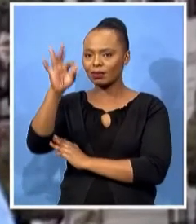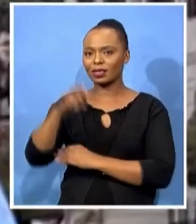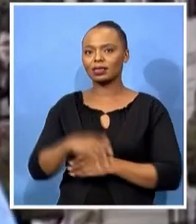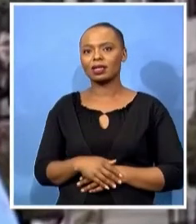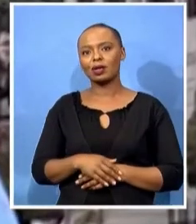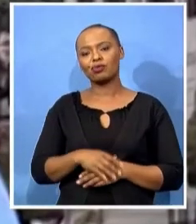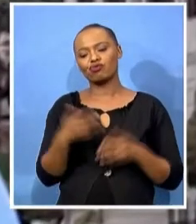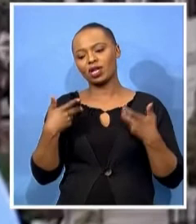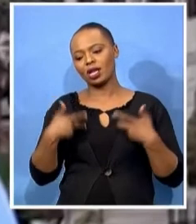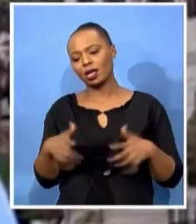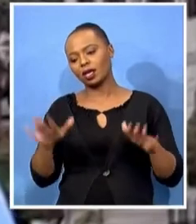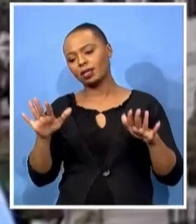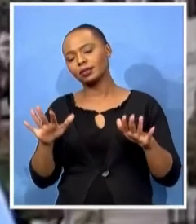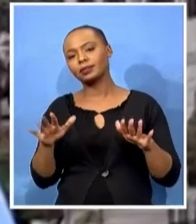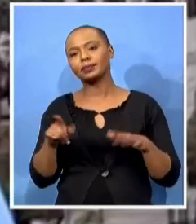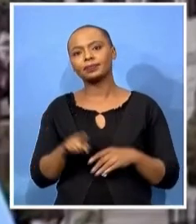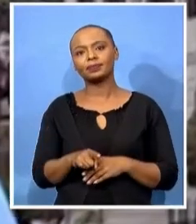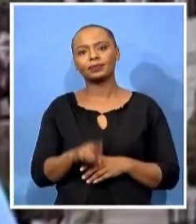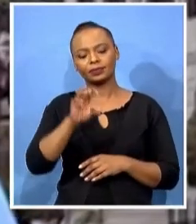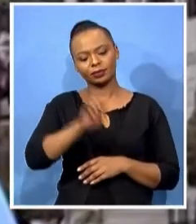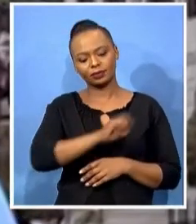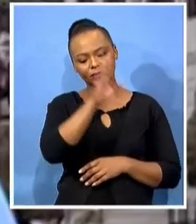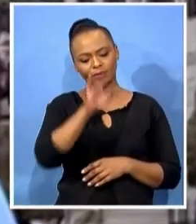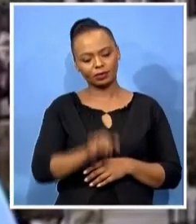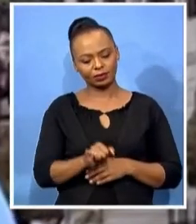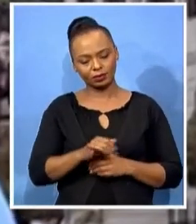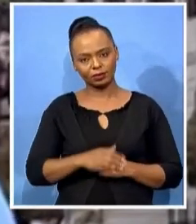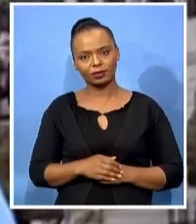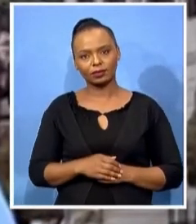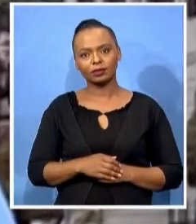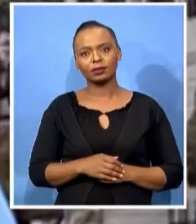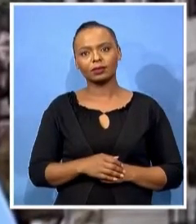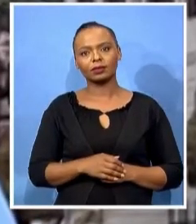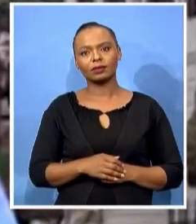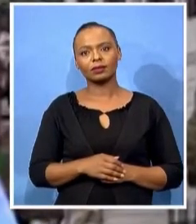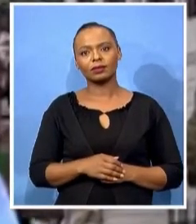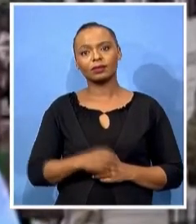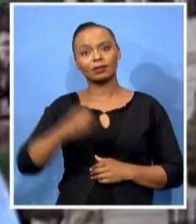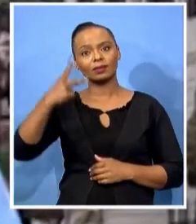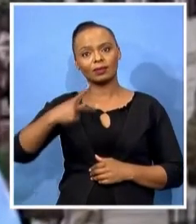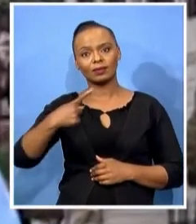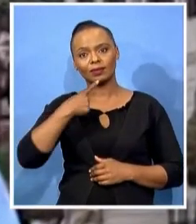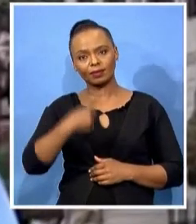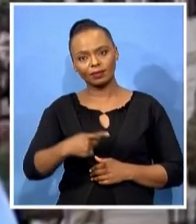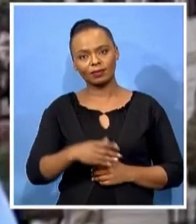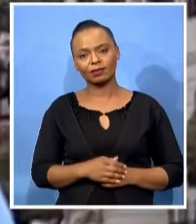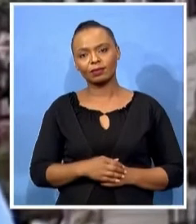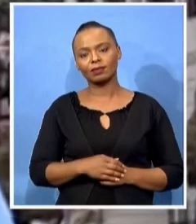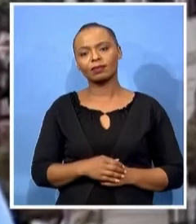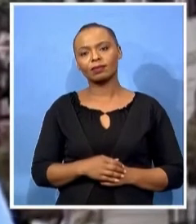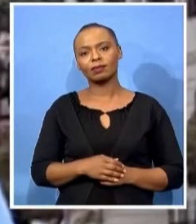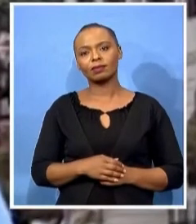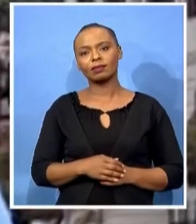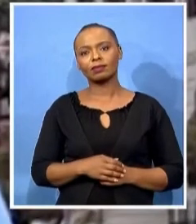against the virus. And secondly, they say a cover-up is underway to cover up a breach of duty that could cost thousands of lives.